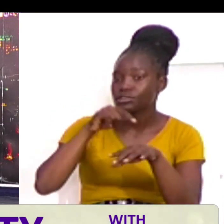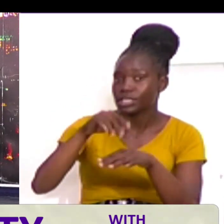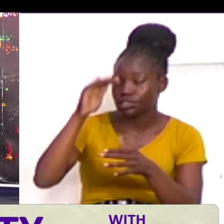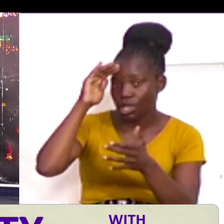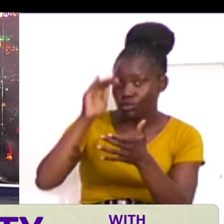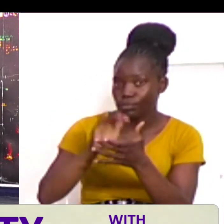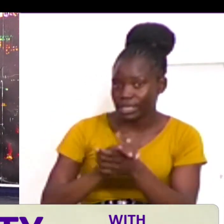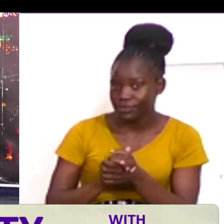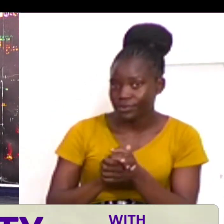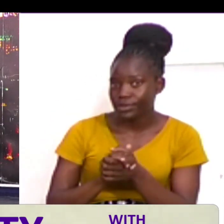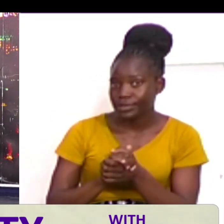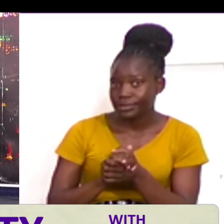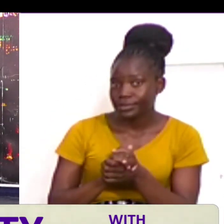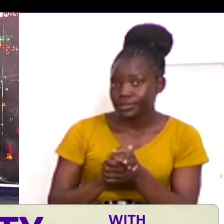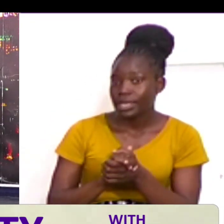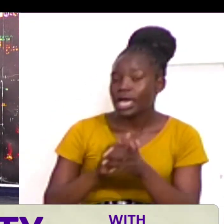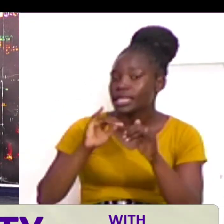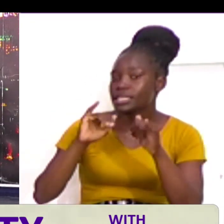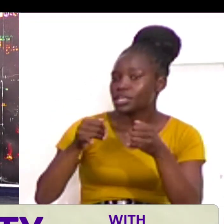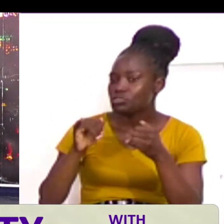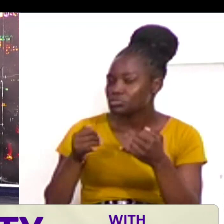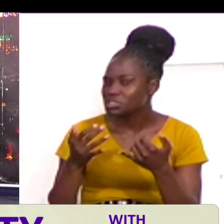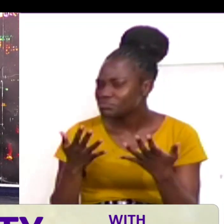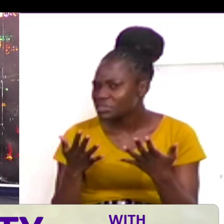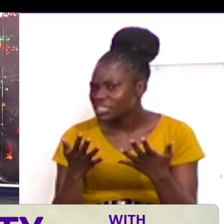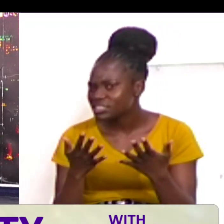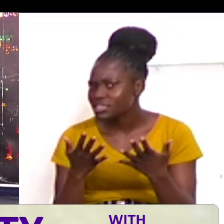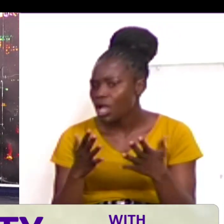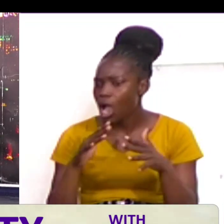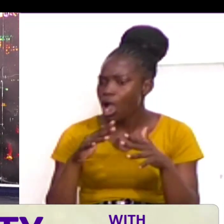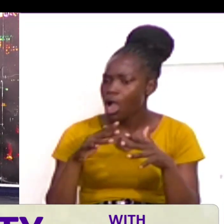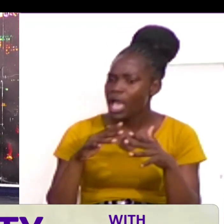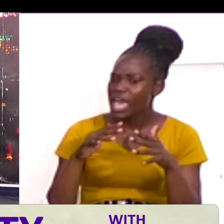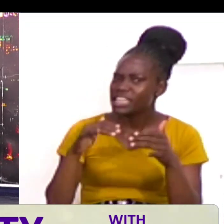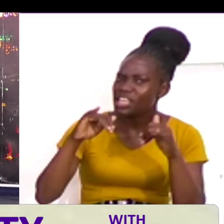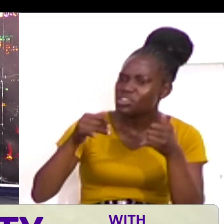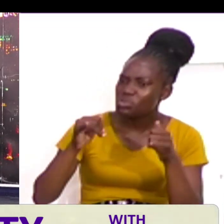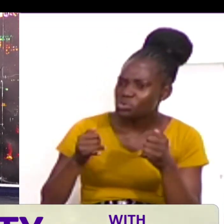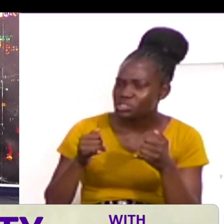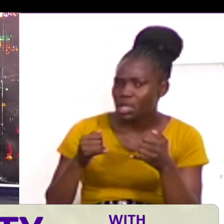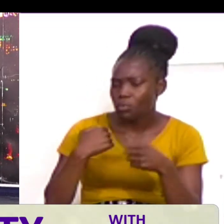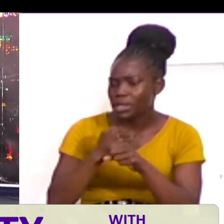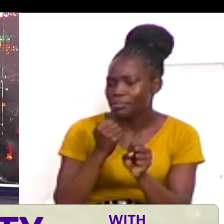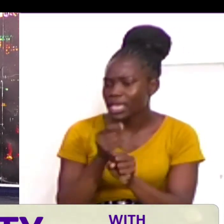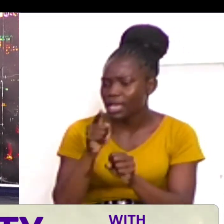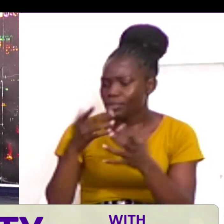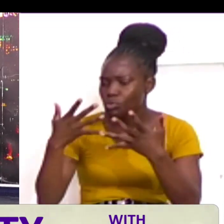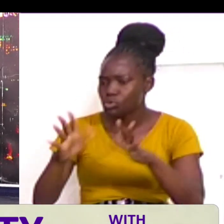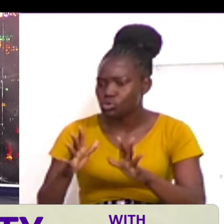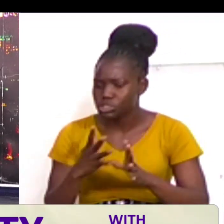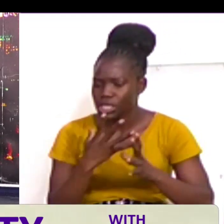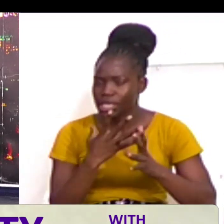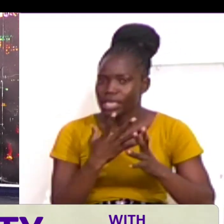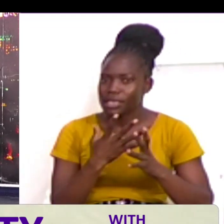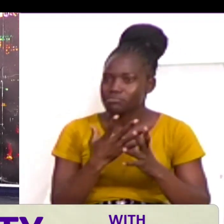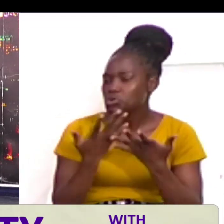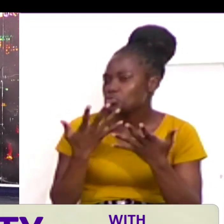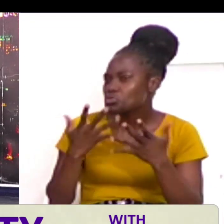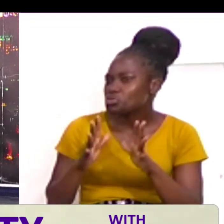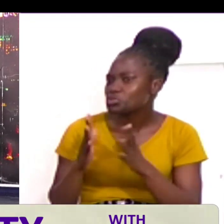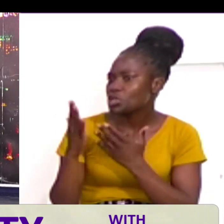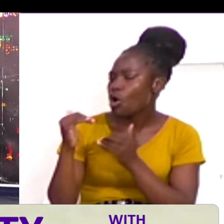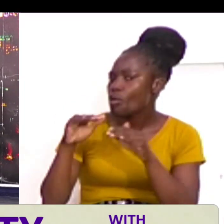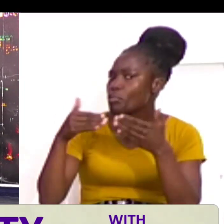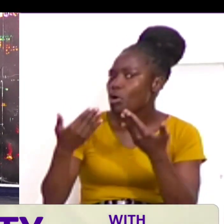believe the news is a distraction, or they will use this as motivation to try and give him a